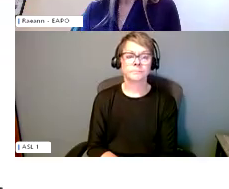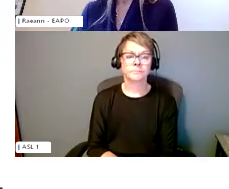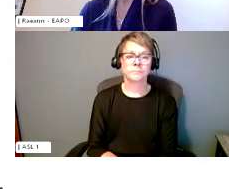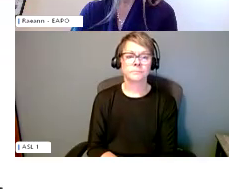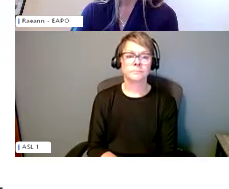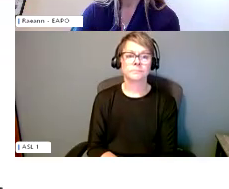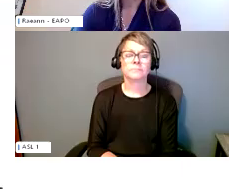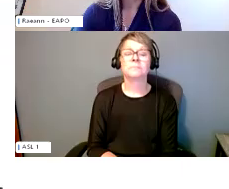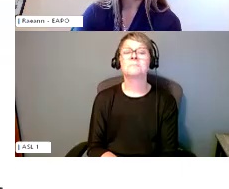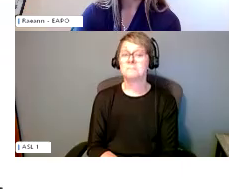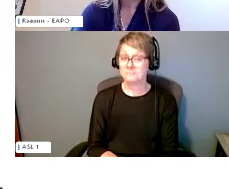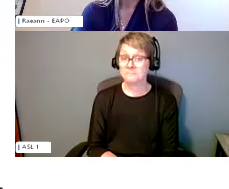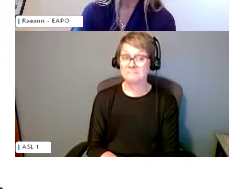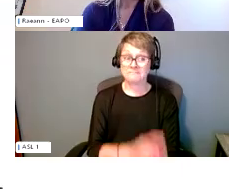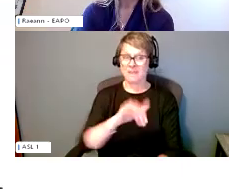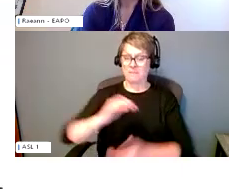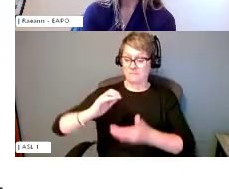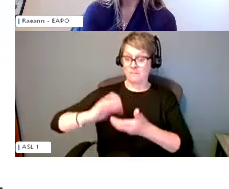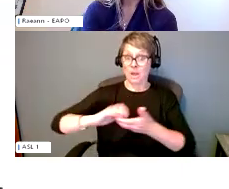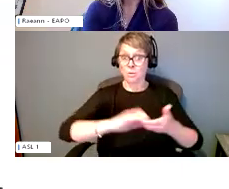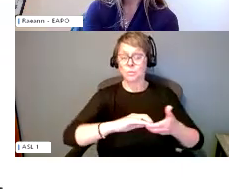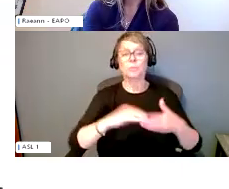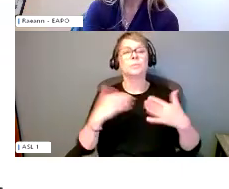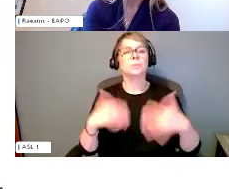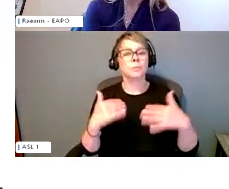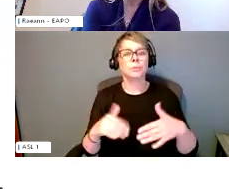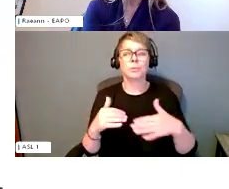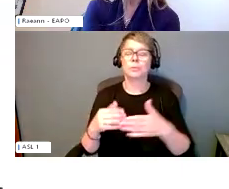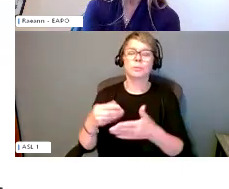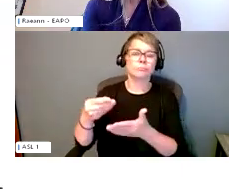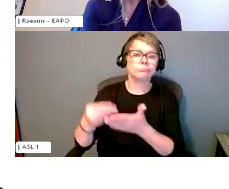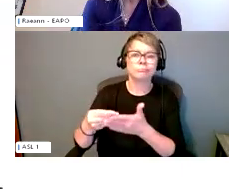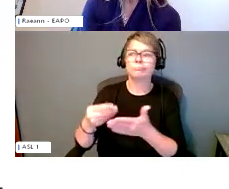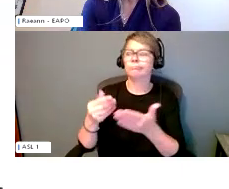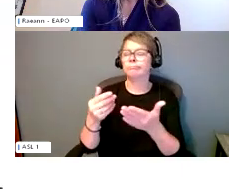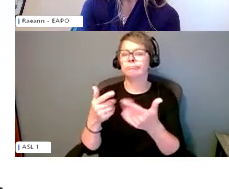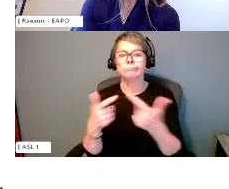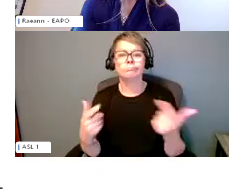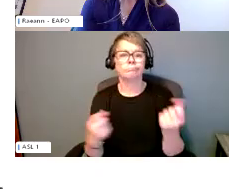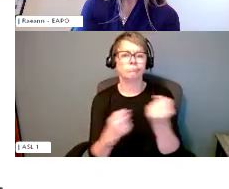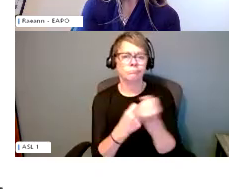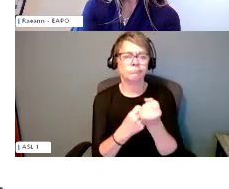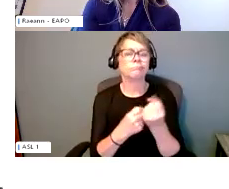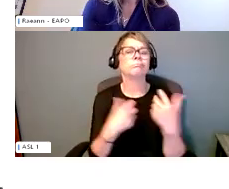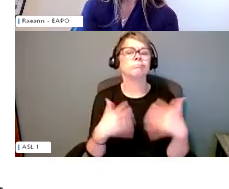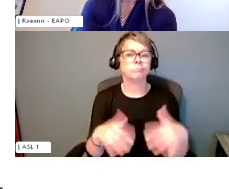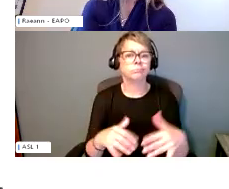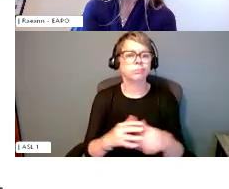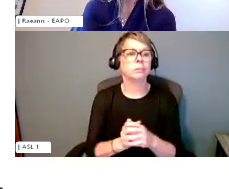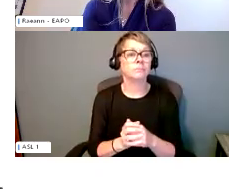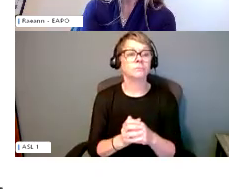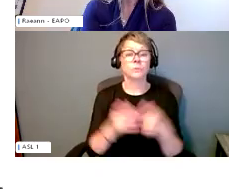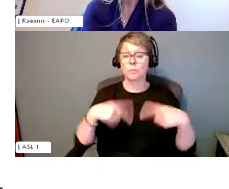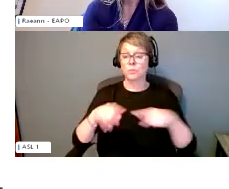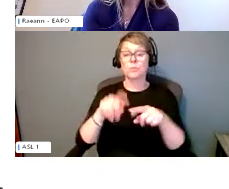So as I mentioned, this event would not be possible without our event partners. So we are working collaboratively